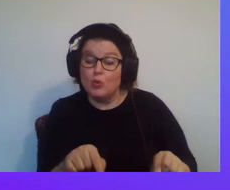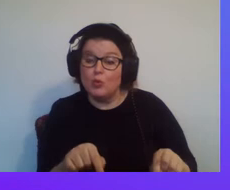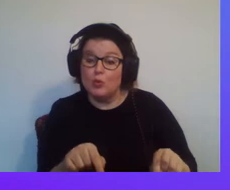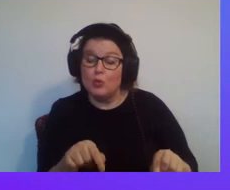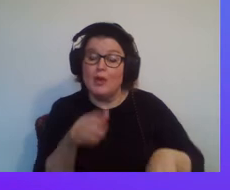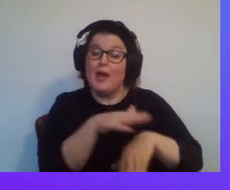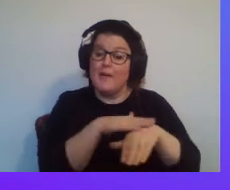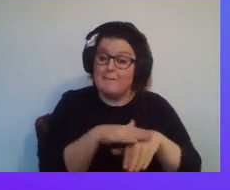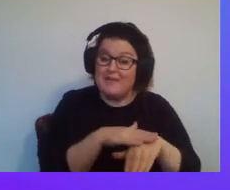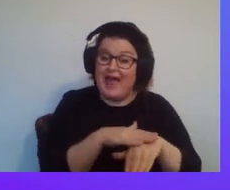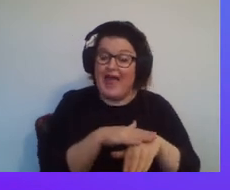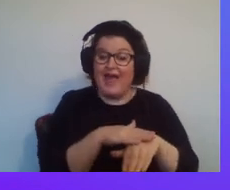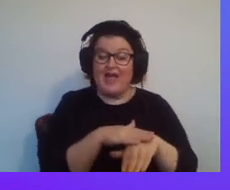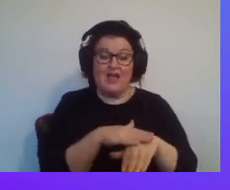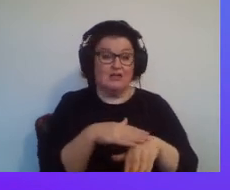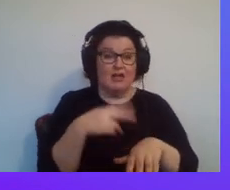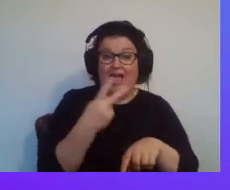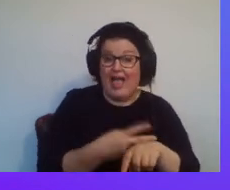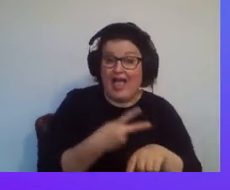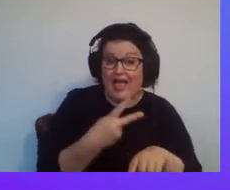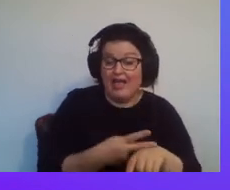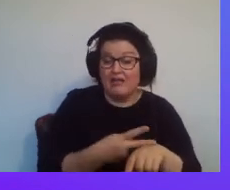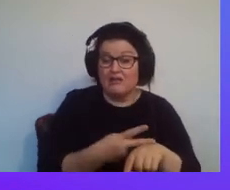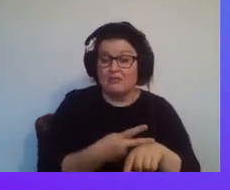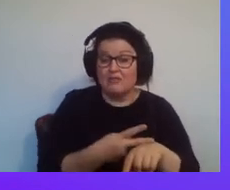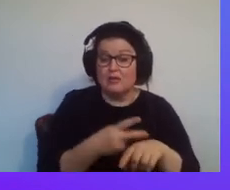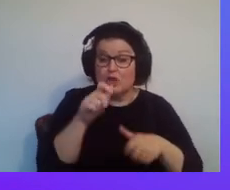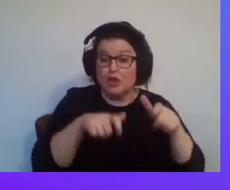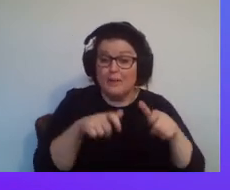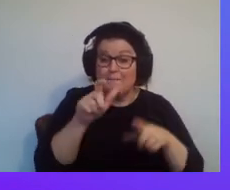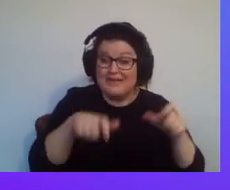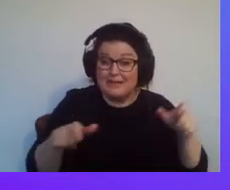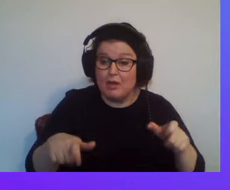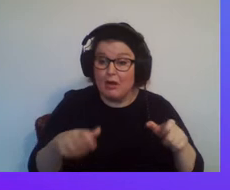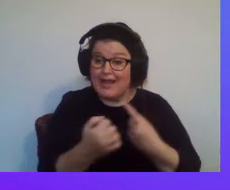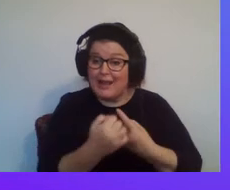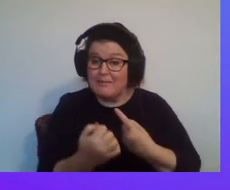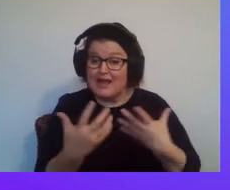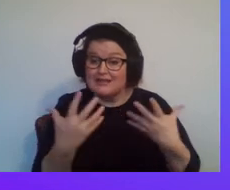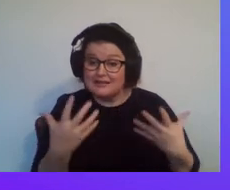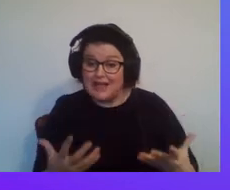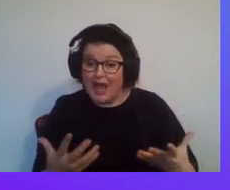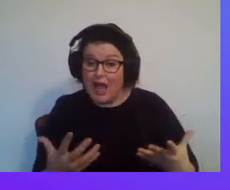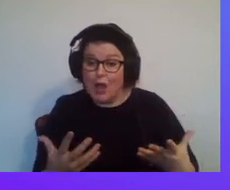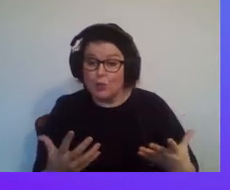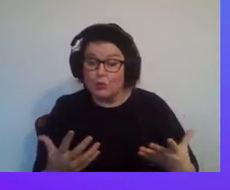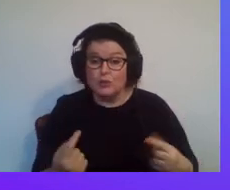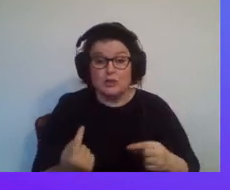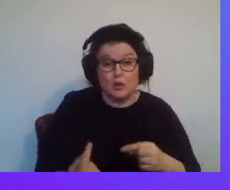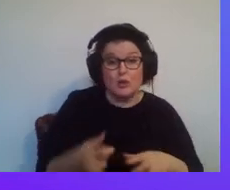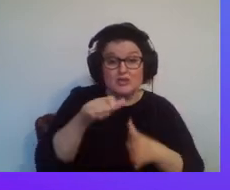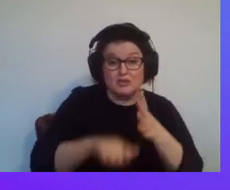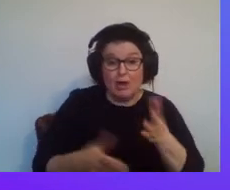ethnic communities are being impacted right now, and how that has changed from early March, April,